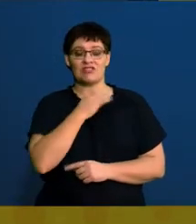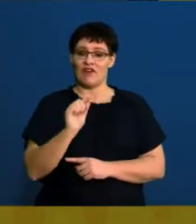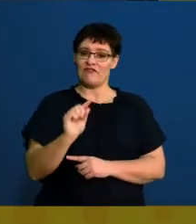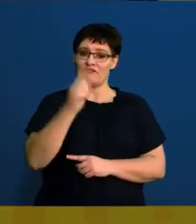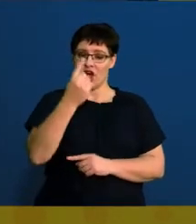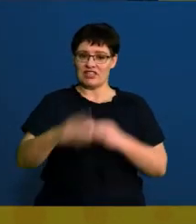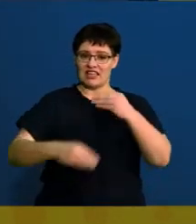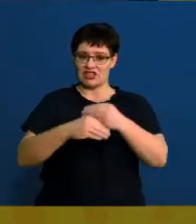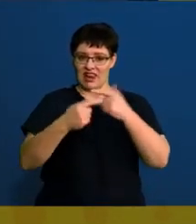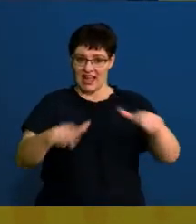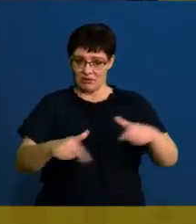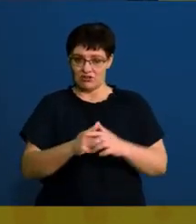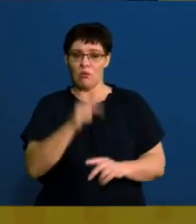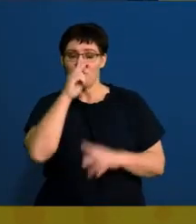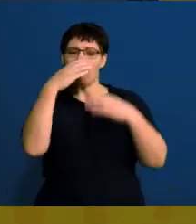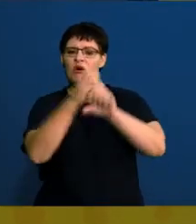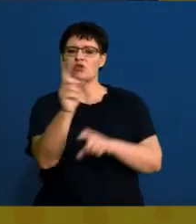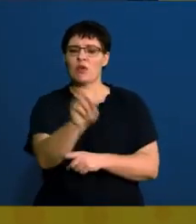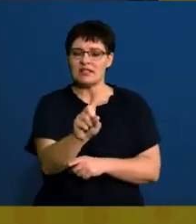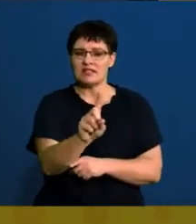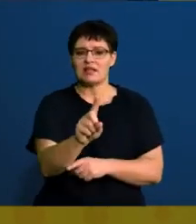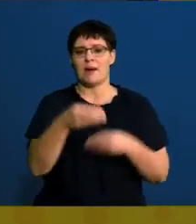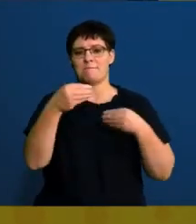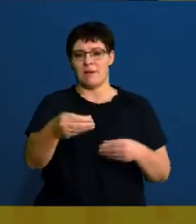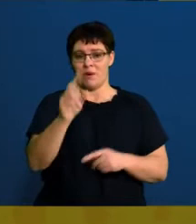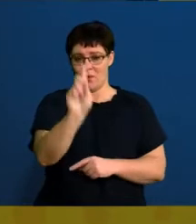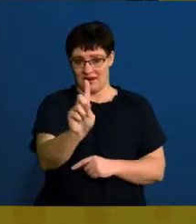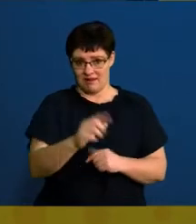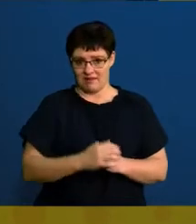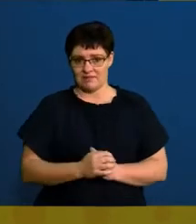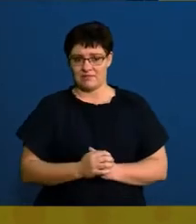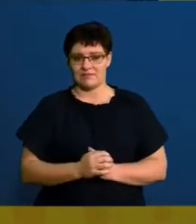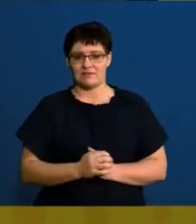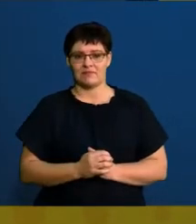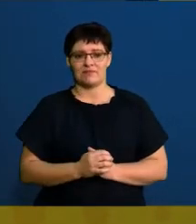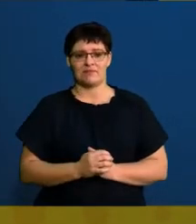Language program and we're focusing on paper 1. So let's get to it.